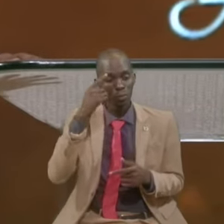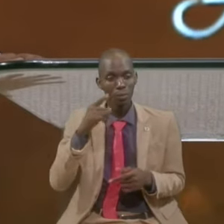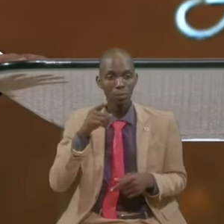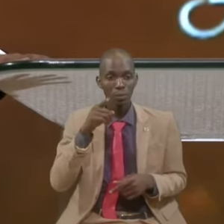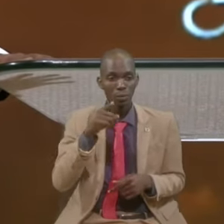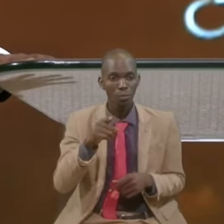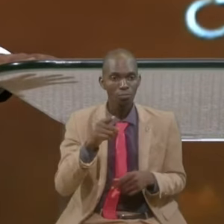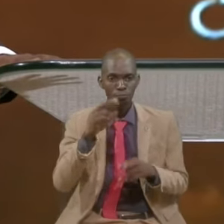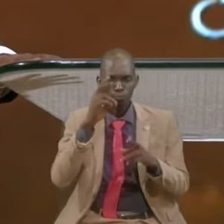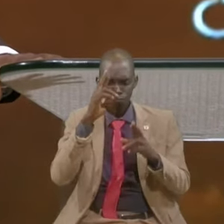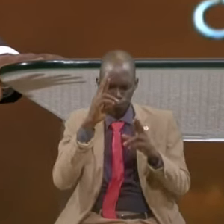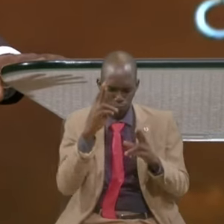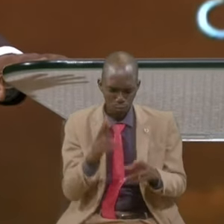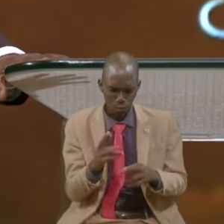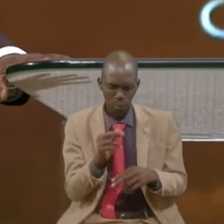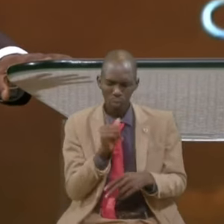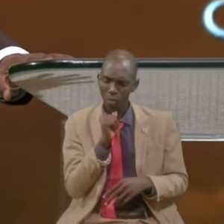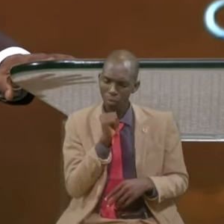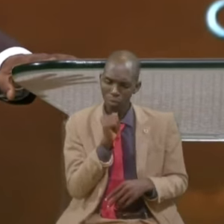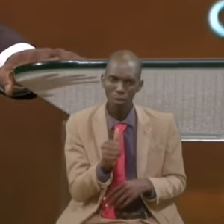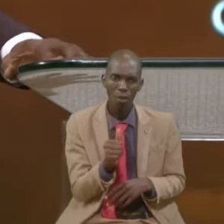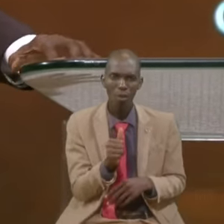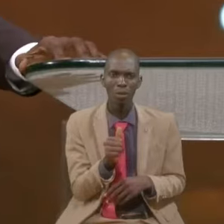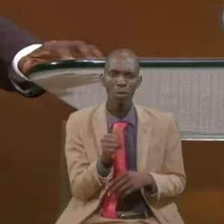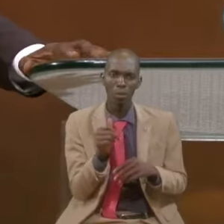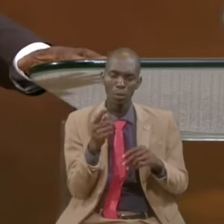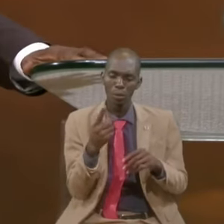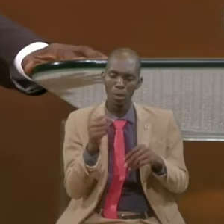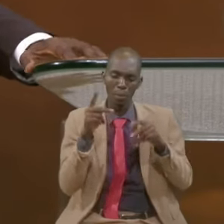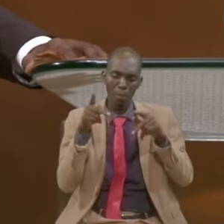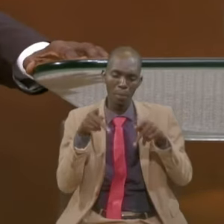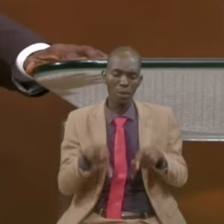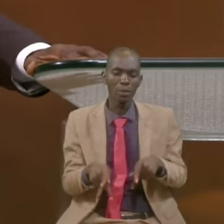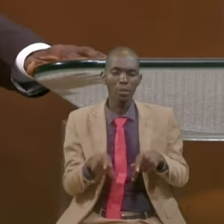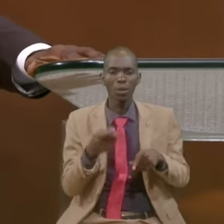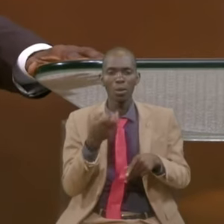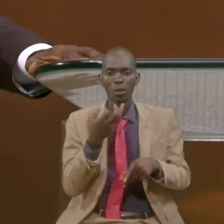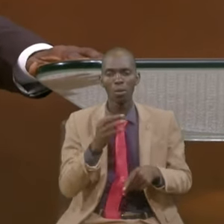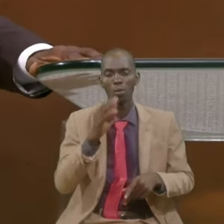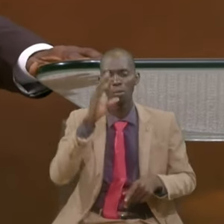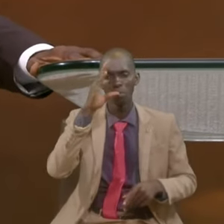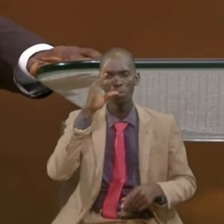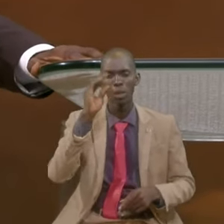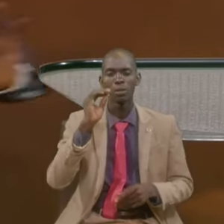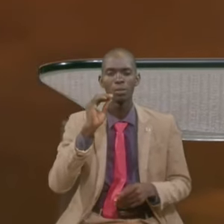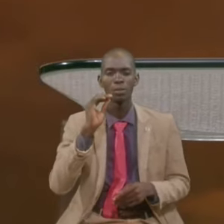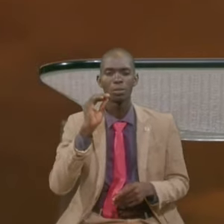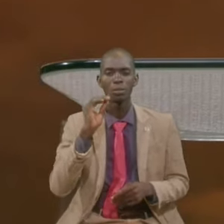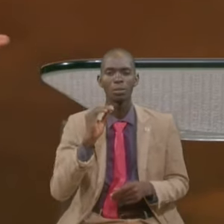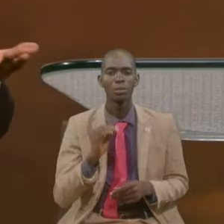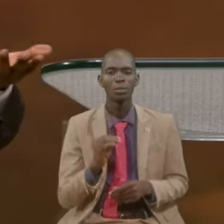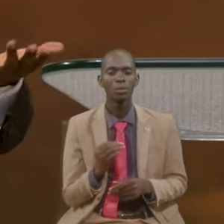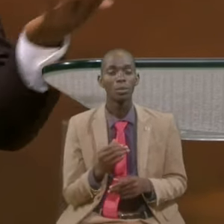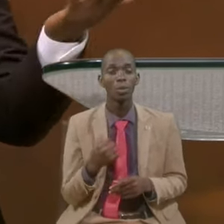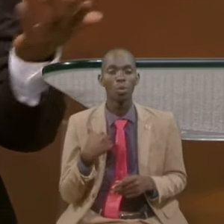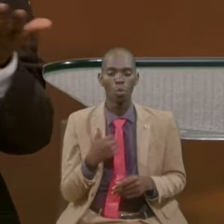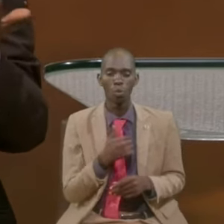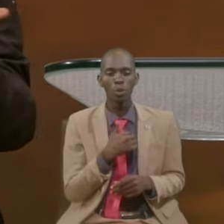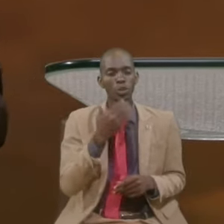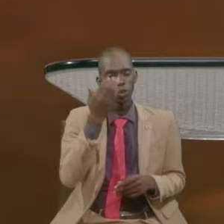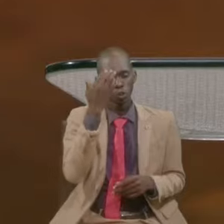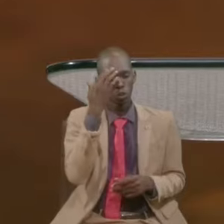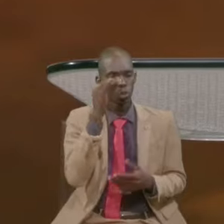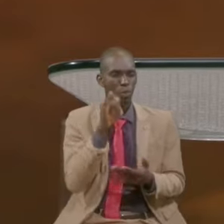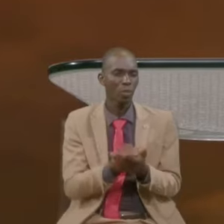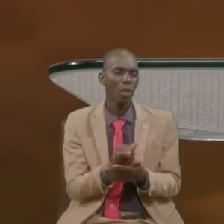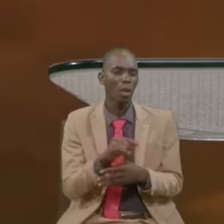thou regardest not the person of men. We know that about